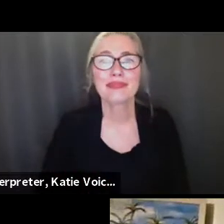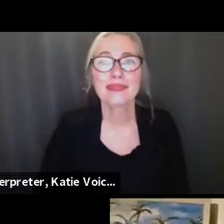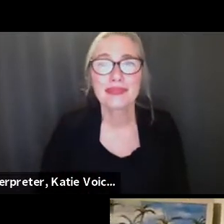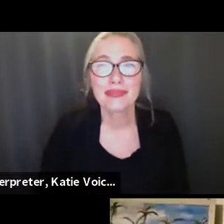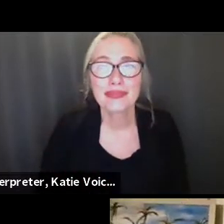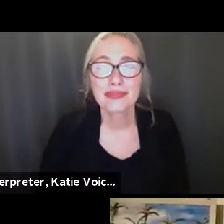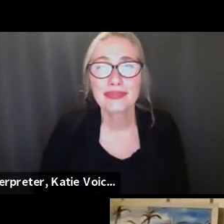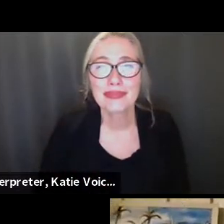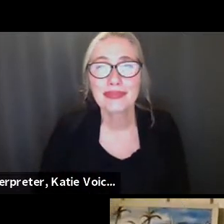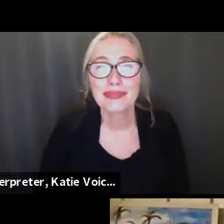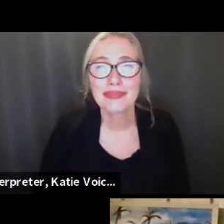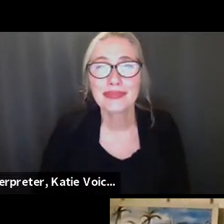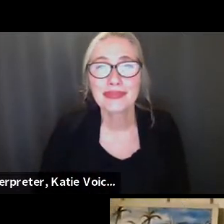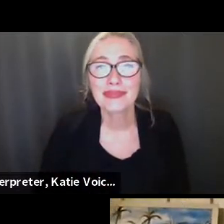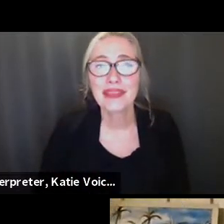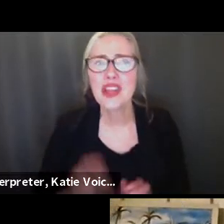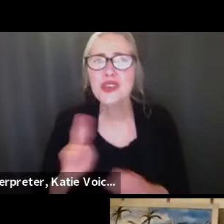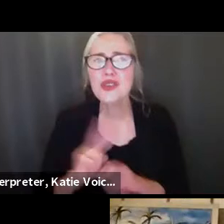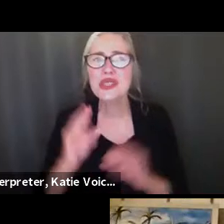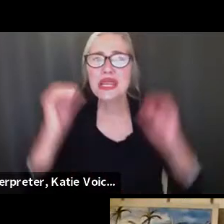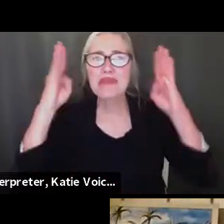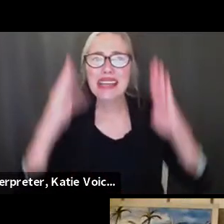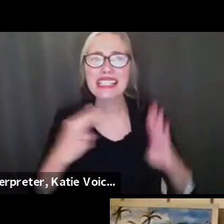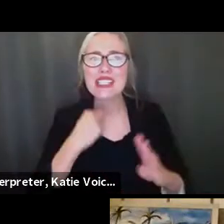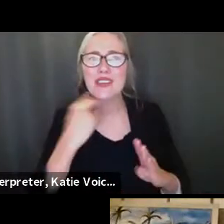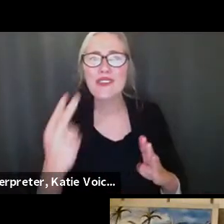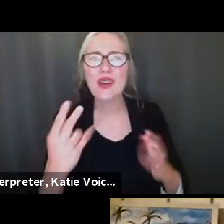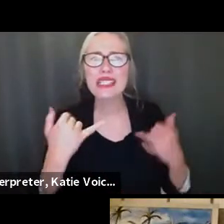Pretty sure my teacher voice will carry,